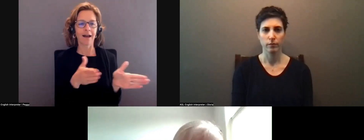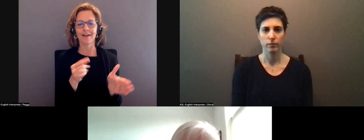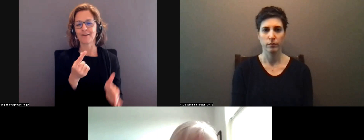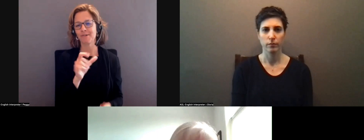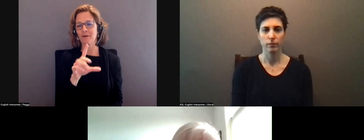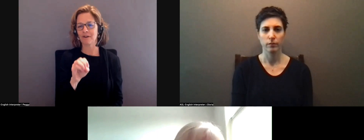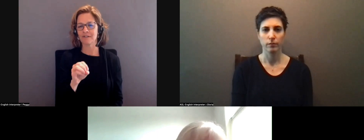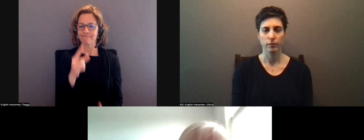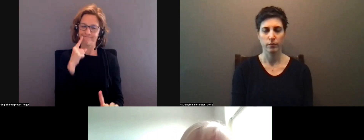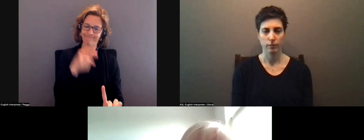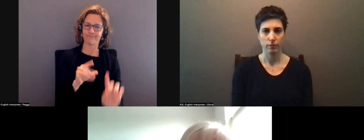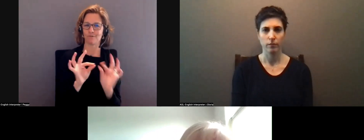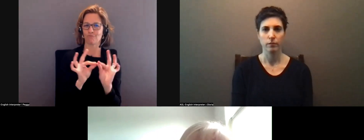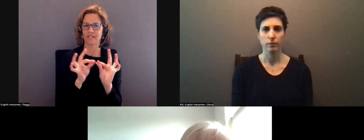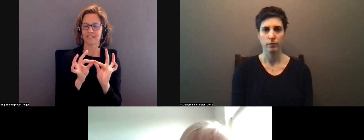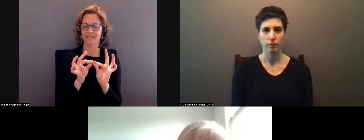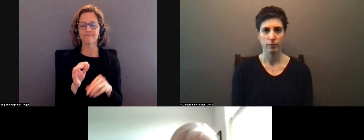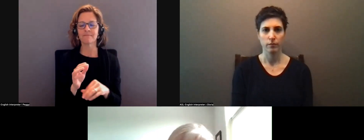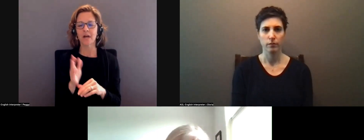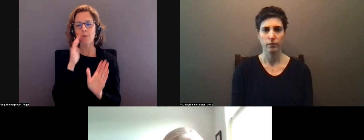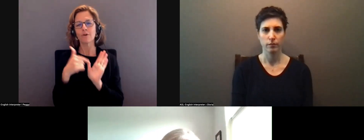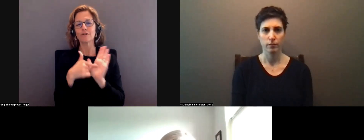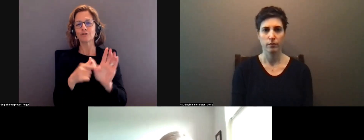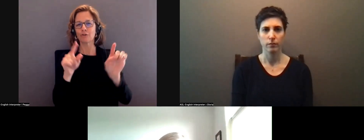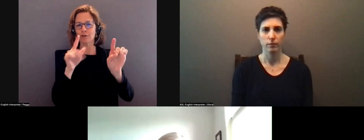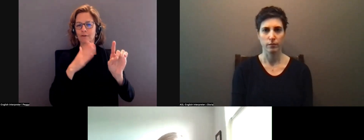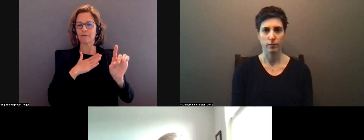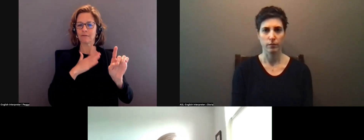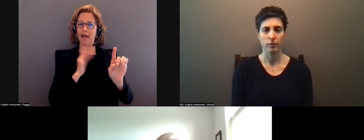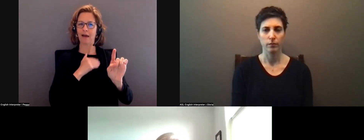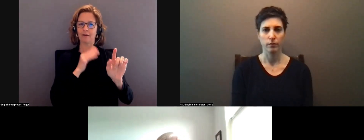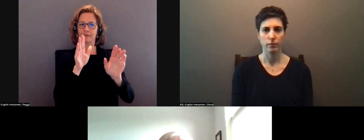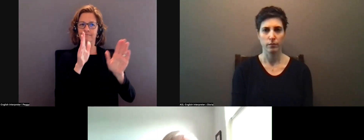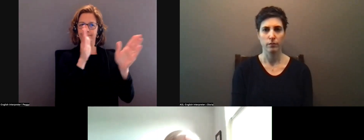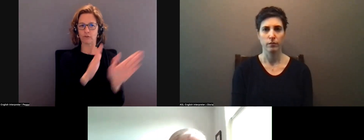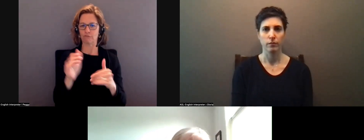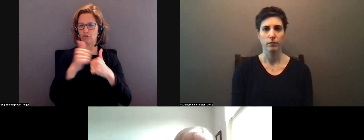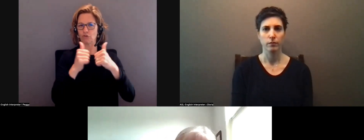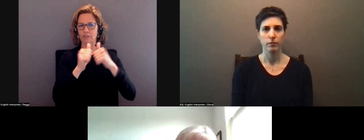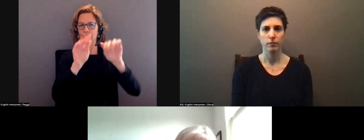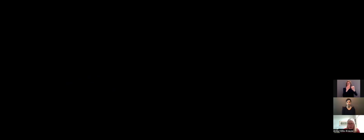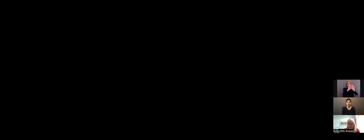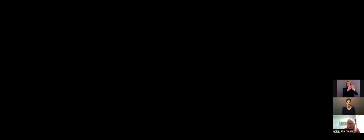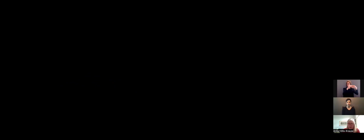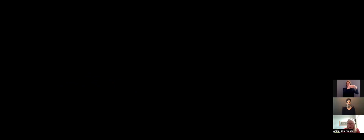screen and show you how we organized some of our drives.